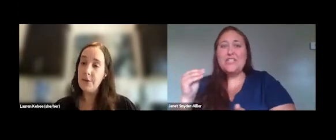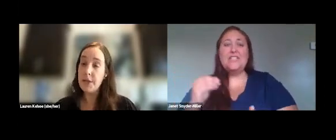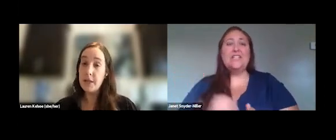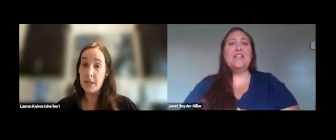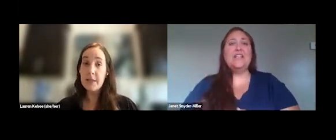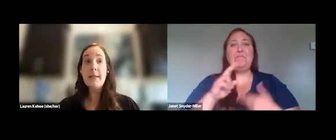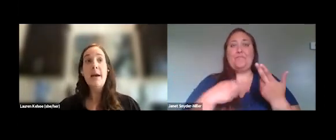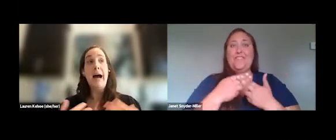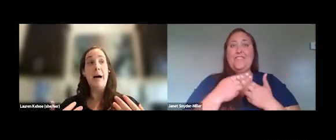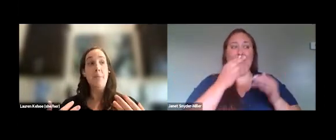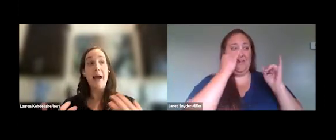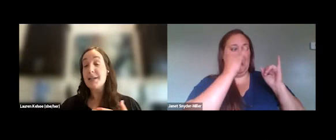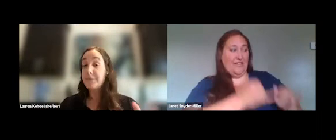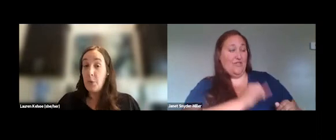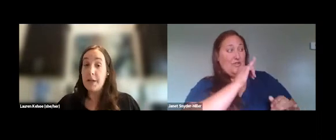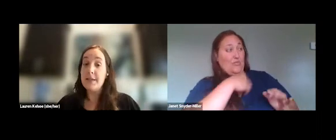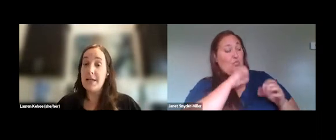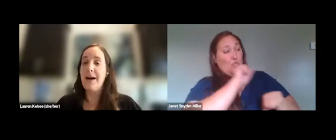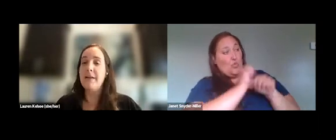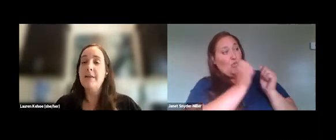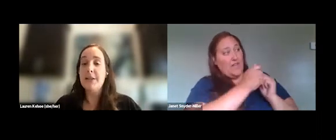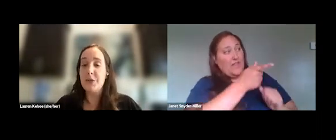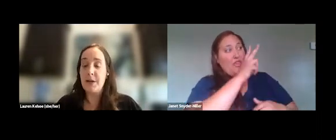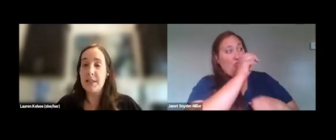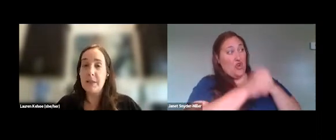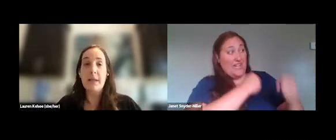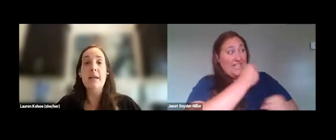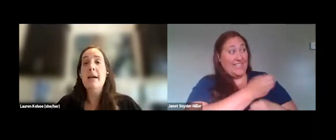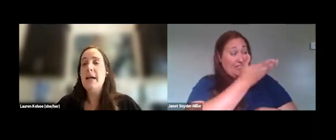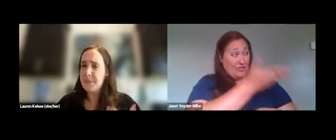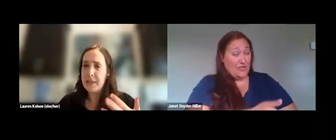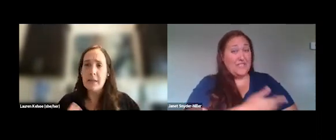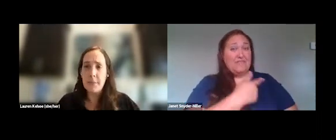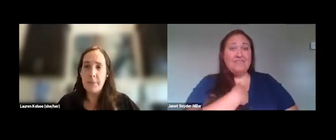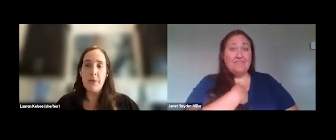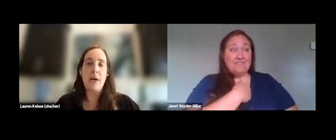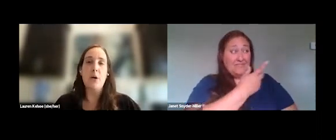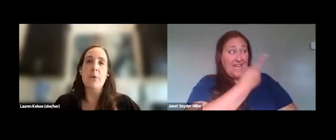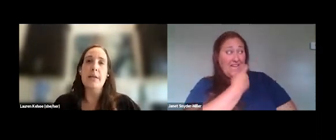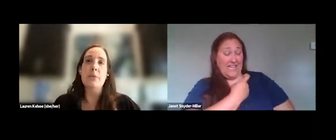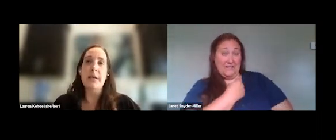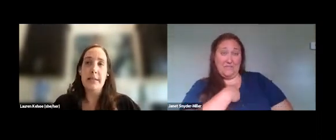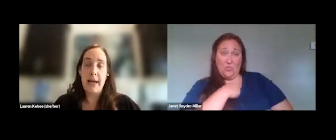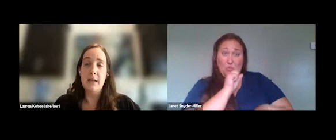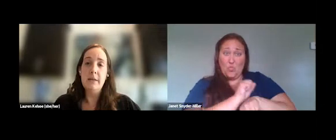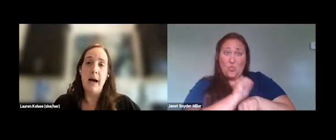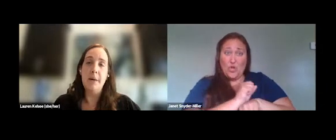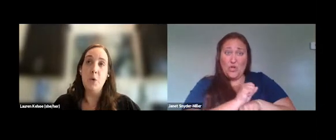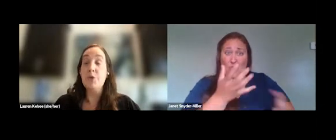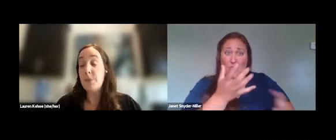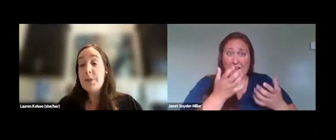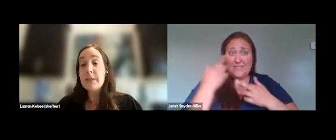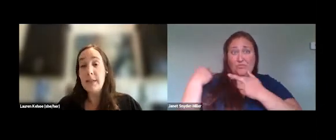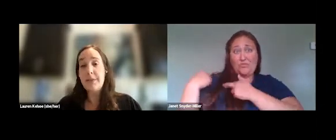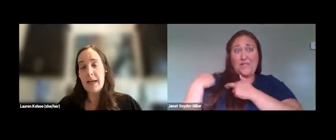about 30 years asked if I wanted to take on this responsibility, and explained a little bit about what that work would entail,